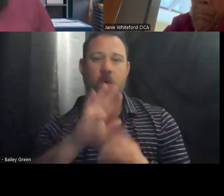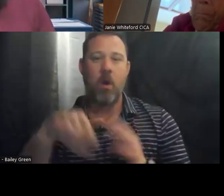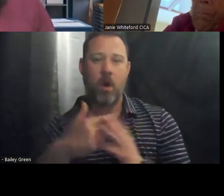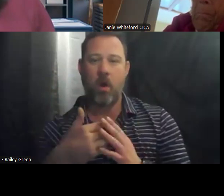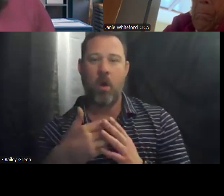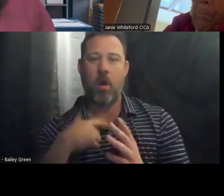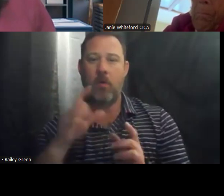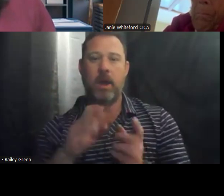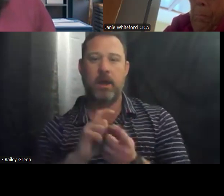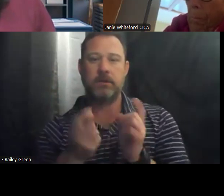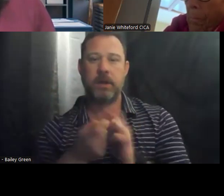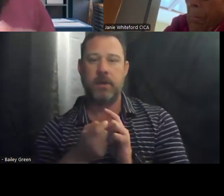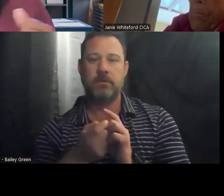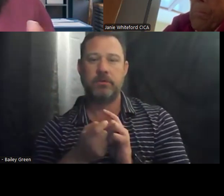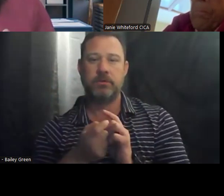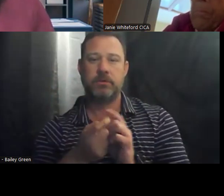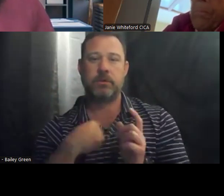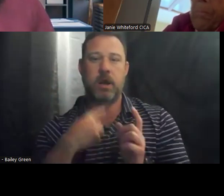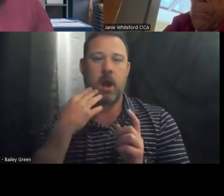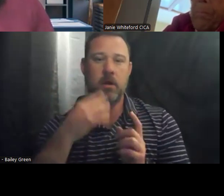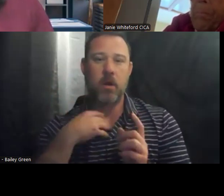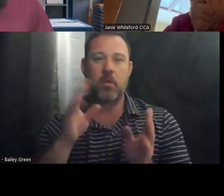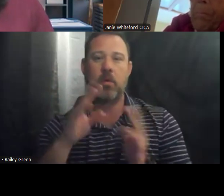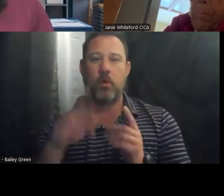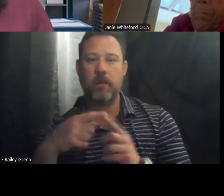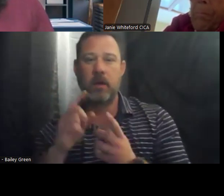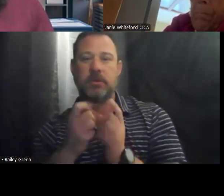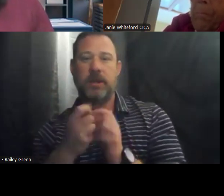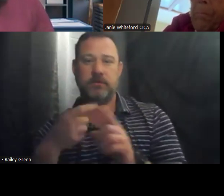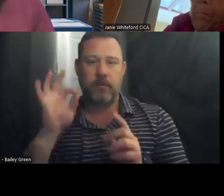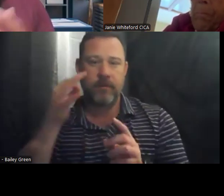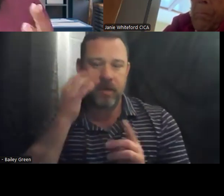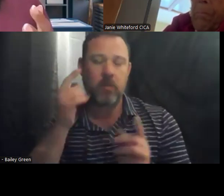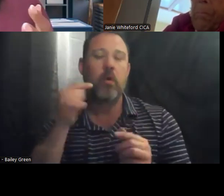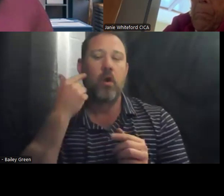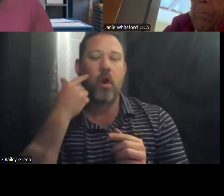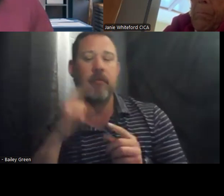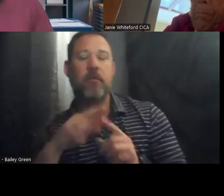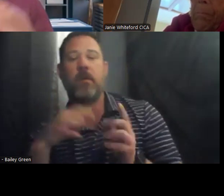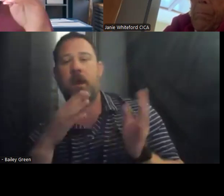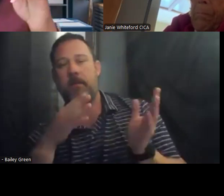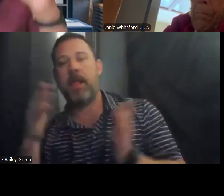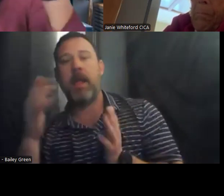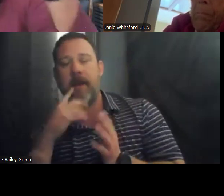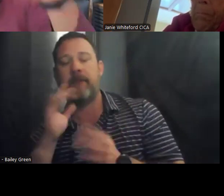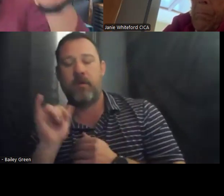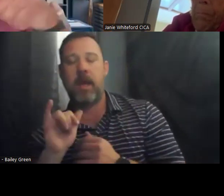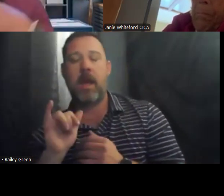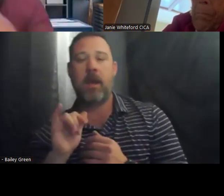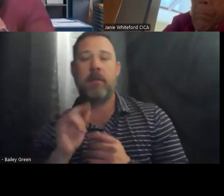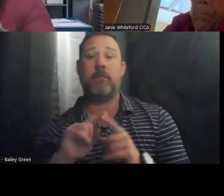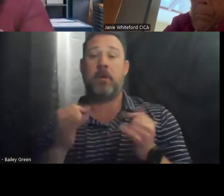we got to change. I know we're worried about the changes coming from the federal government, and we got a plan for that. But